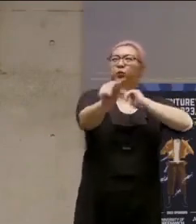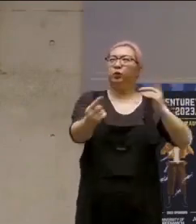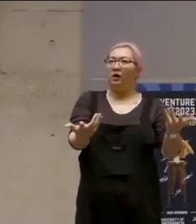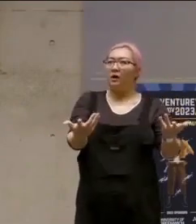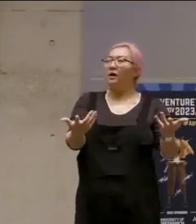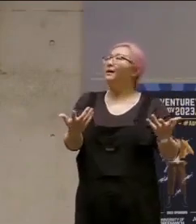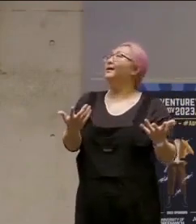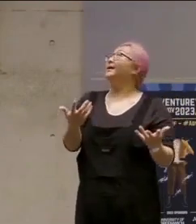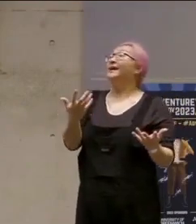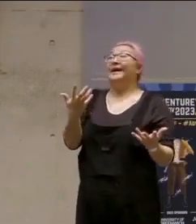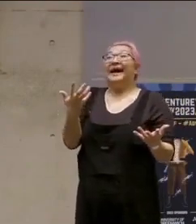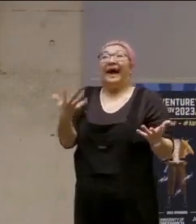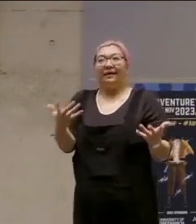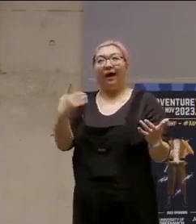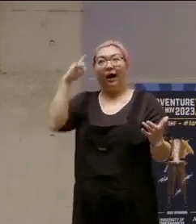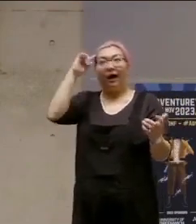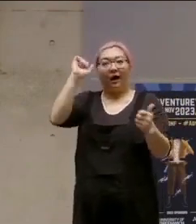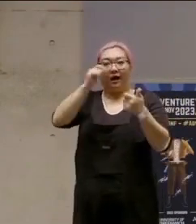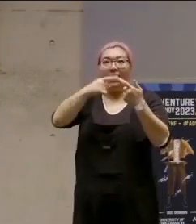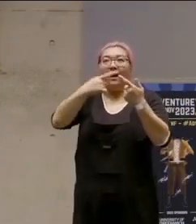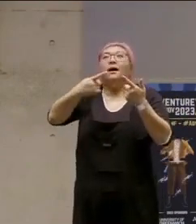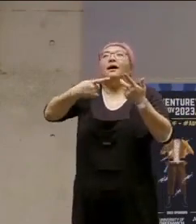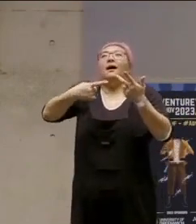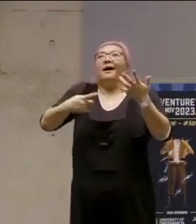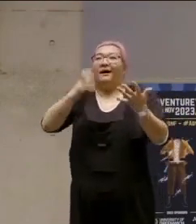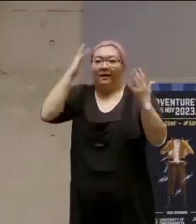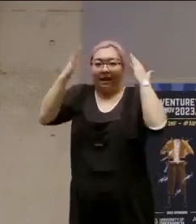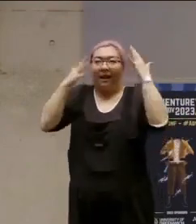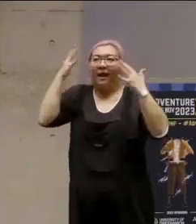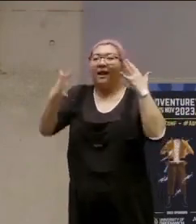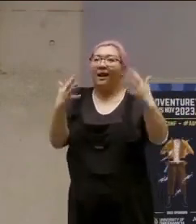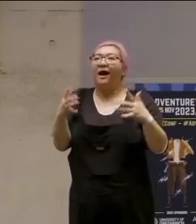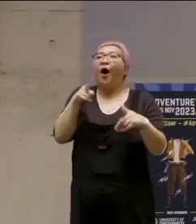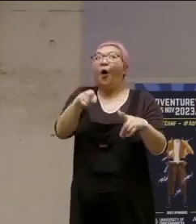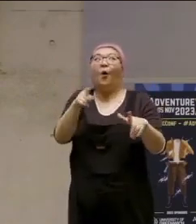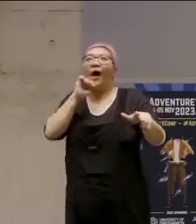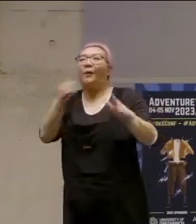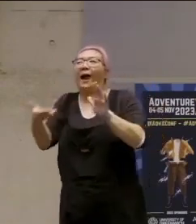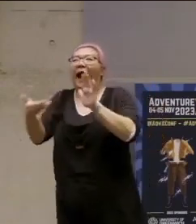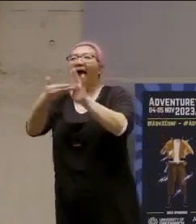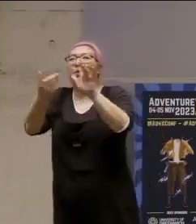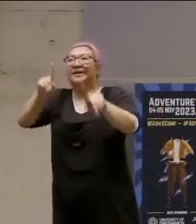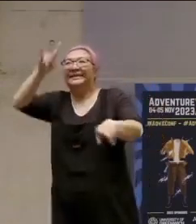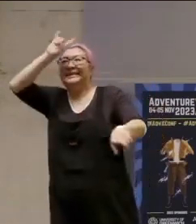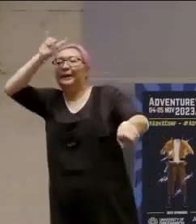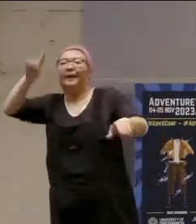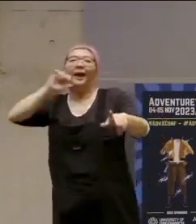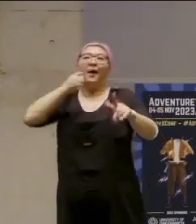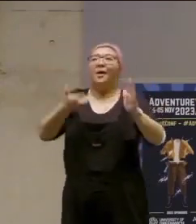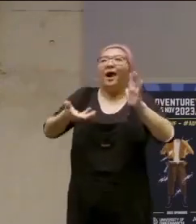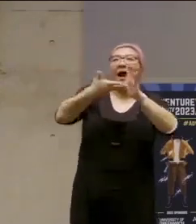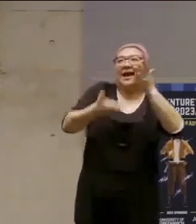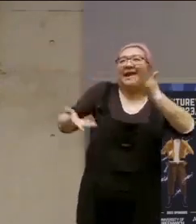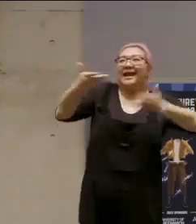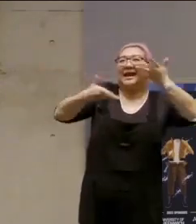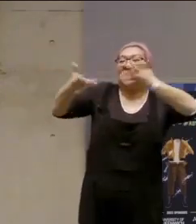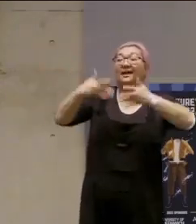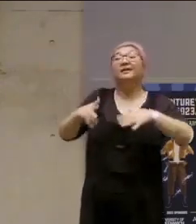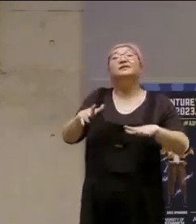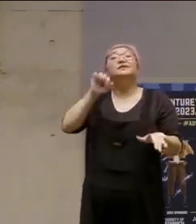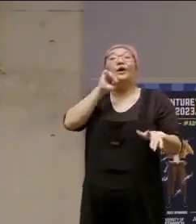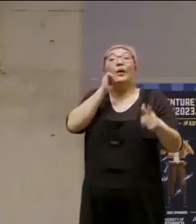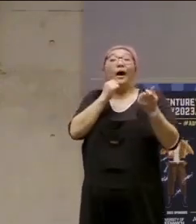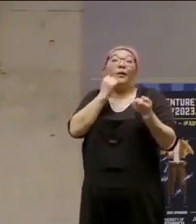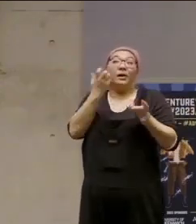mechanic. And that's something that's really interesting to do. And a lot of what I'm gonna be showing off here is kind of how you can take